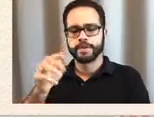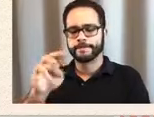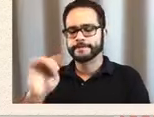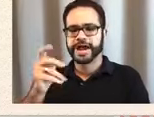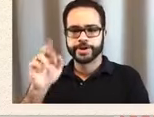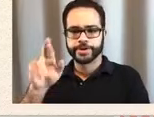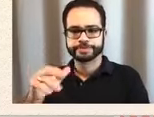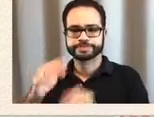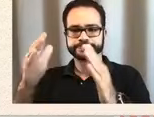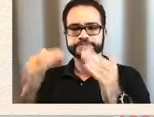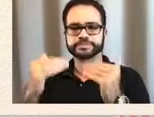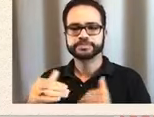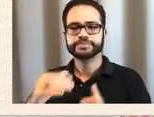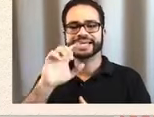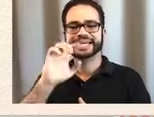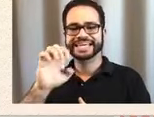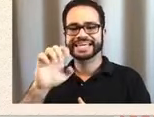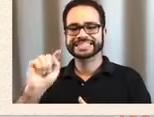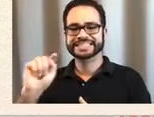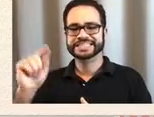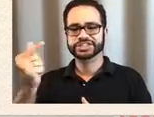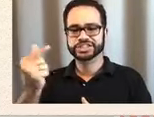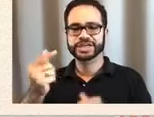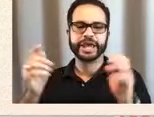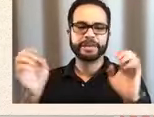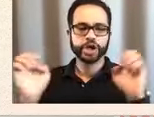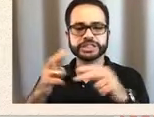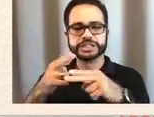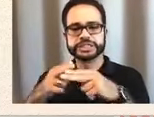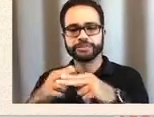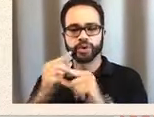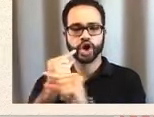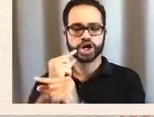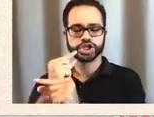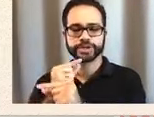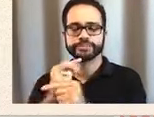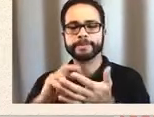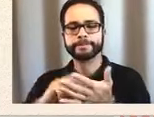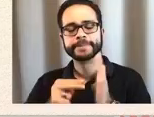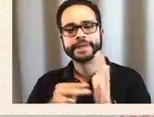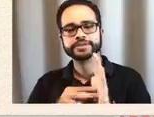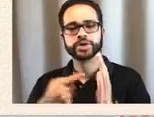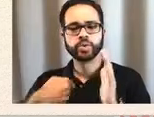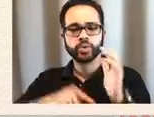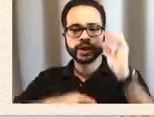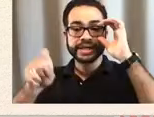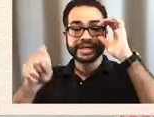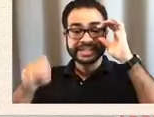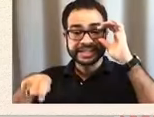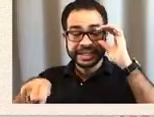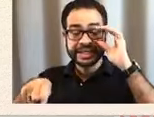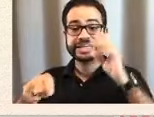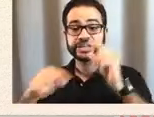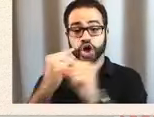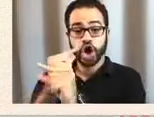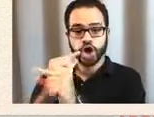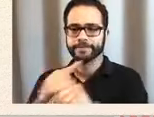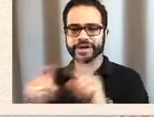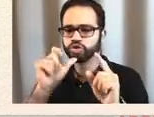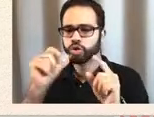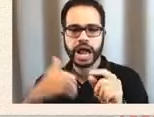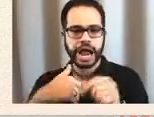temporary guardianships. That's when we need a guardianship, but we don't have time to go through the full guardianship